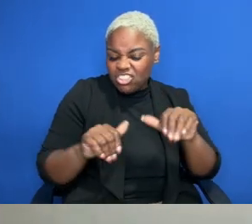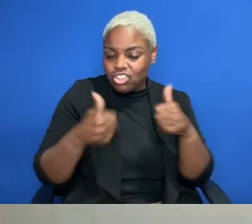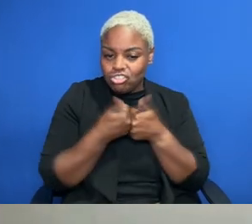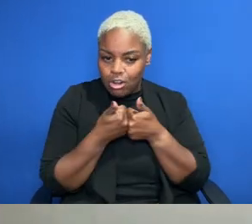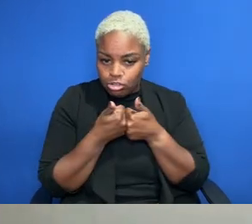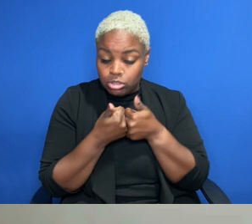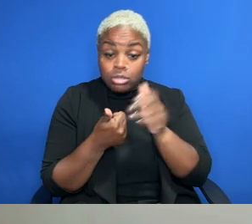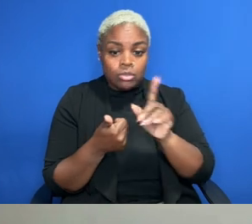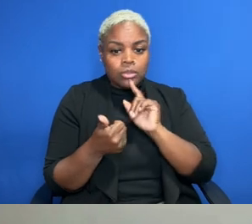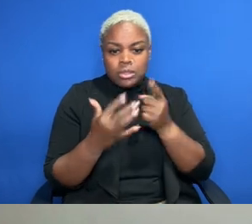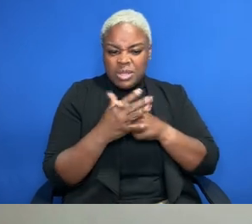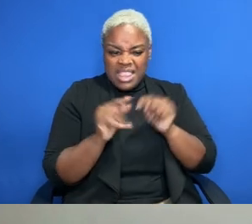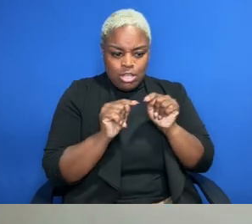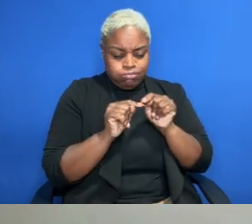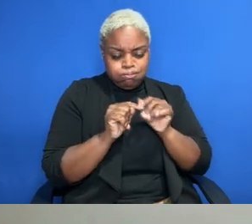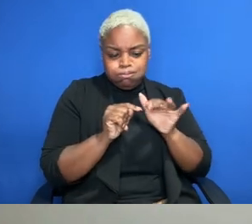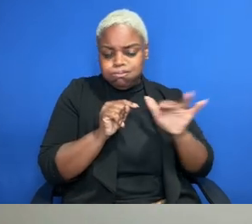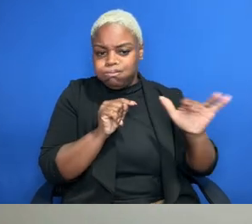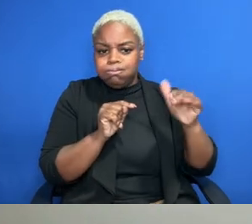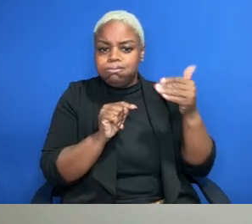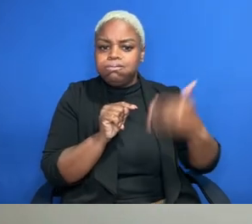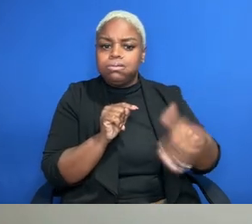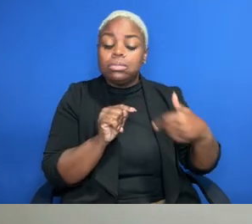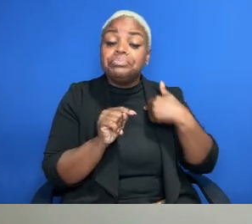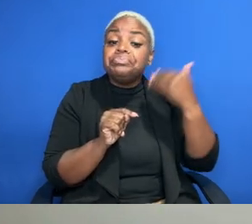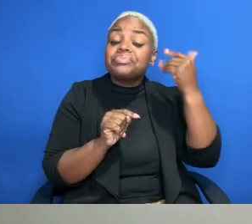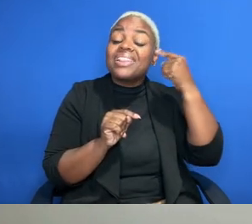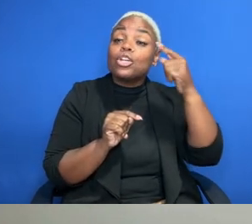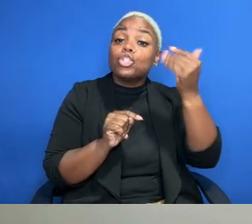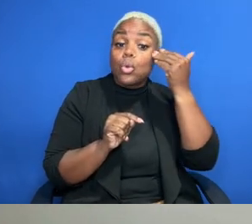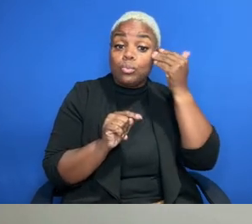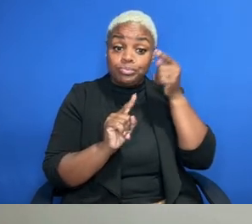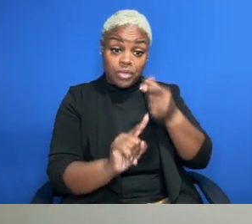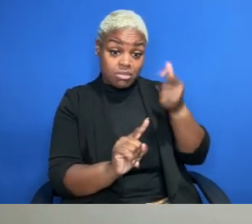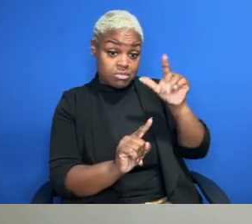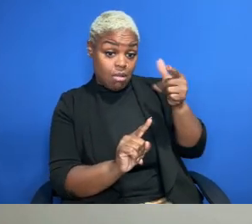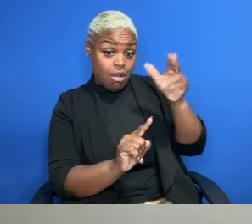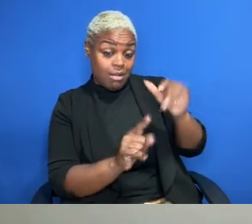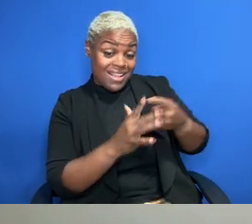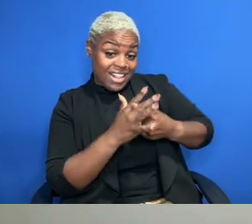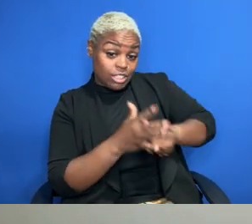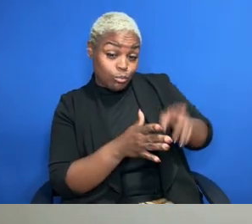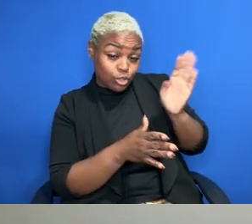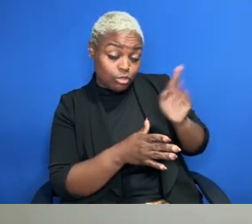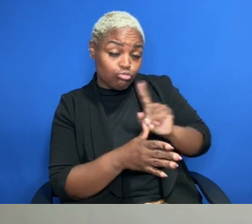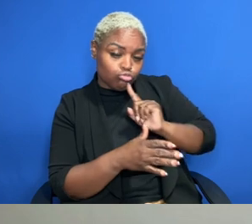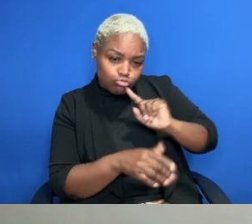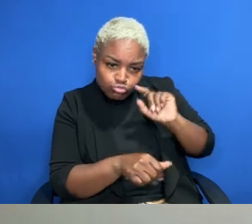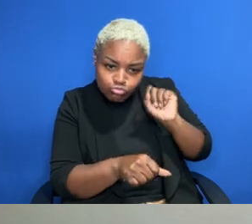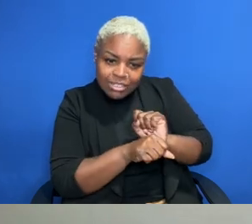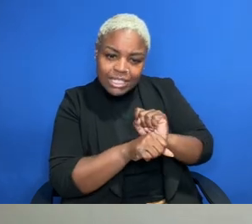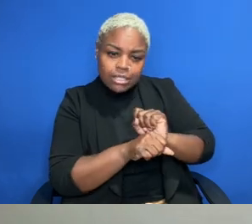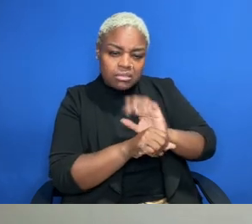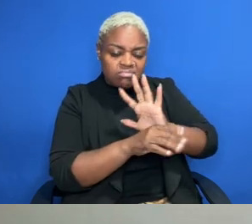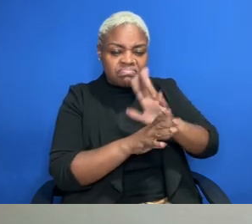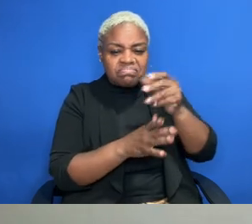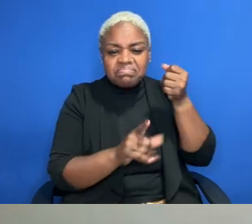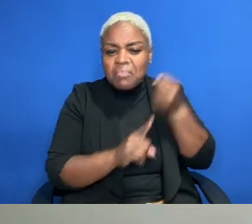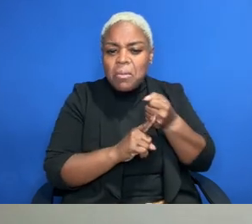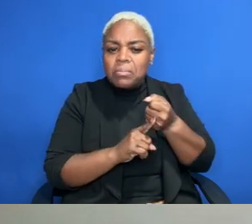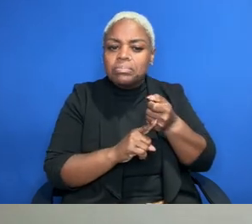conceptualizing behavior challenges. And so much of it begins there. And I think, Guy's initial presentation